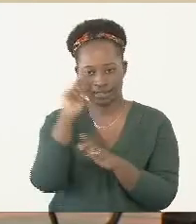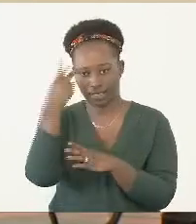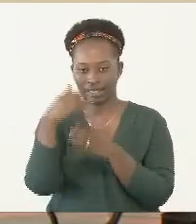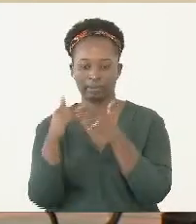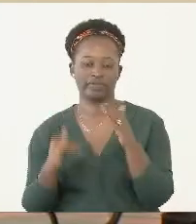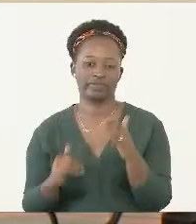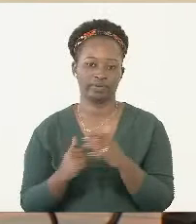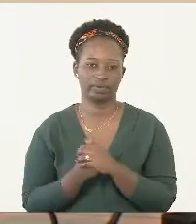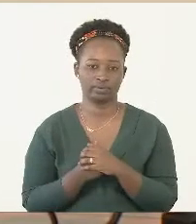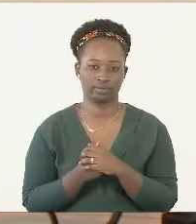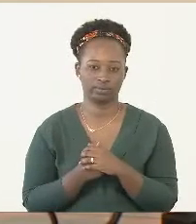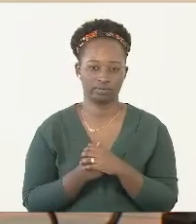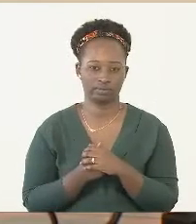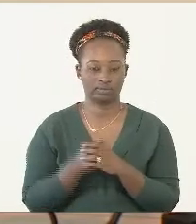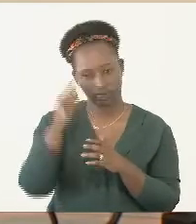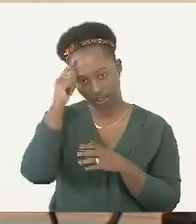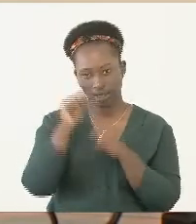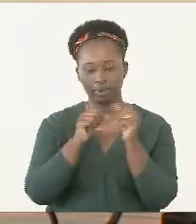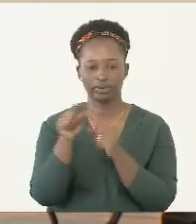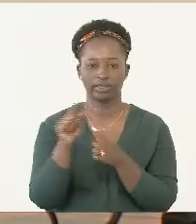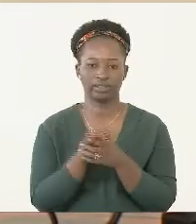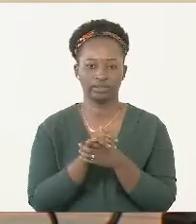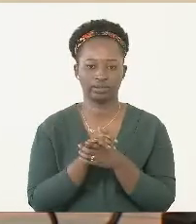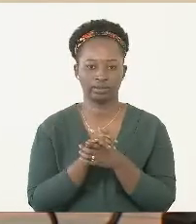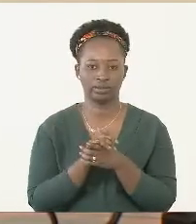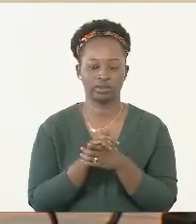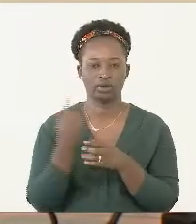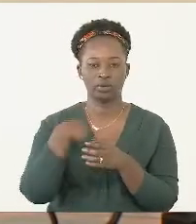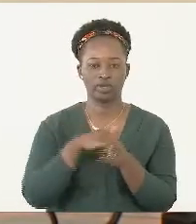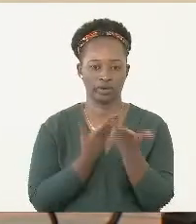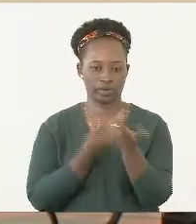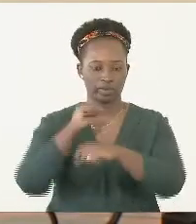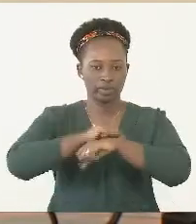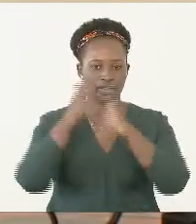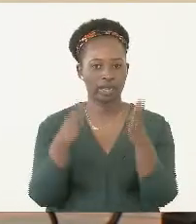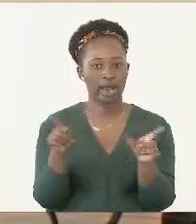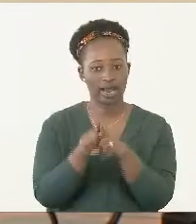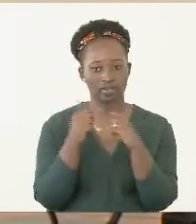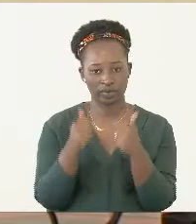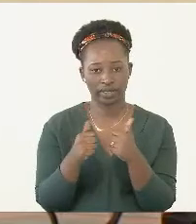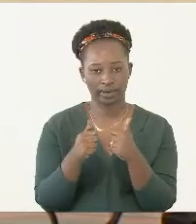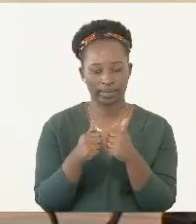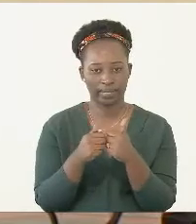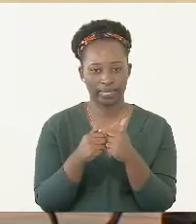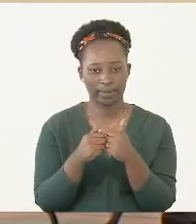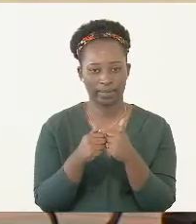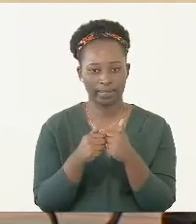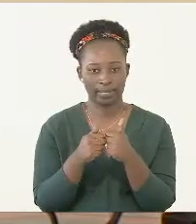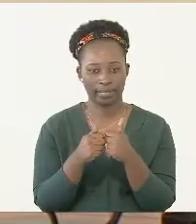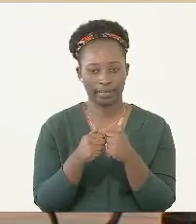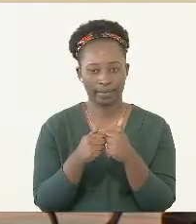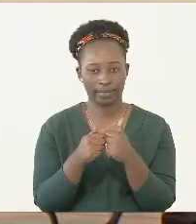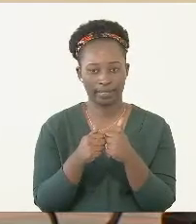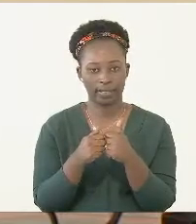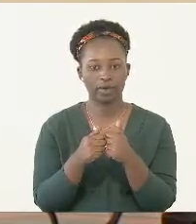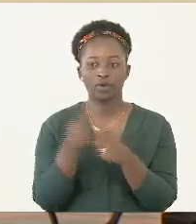before his thinking. So we'd expect learners as well to beat